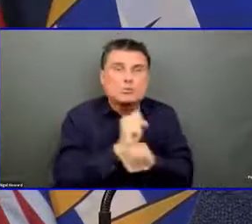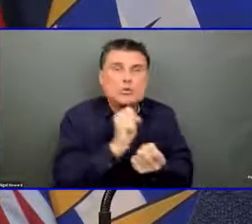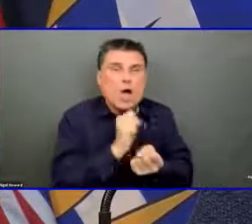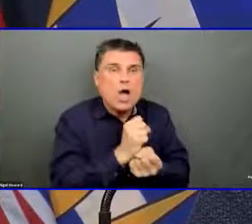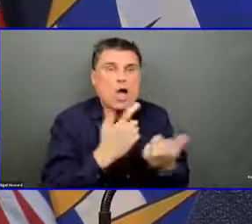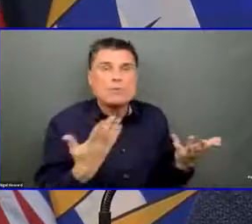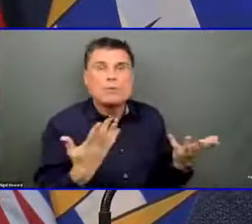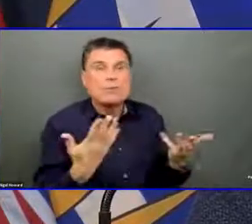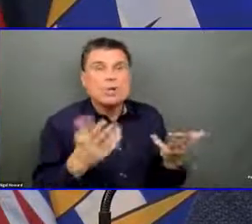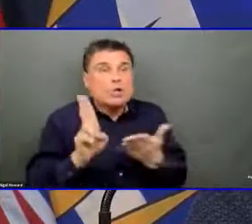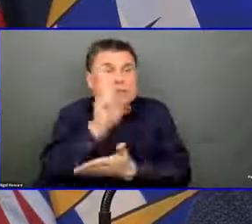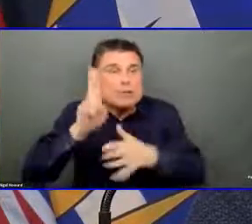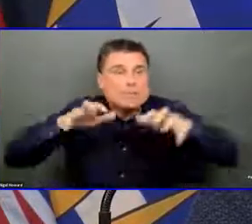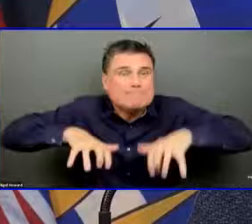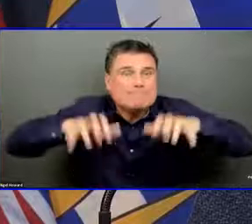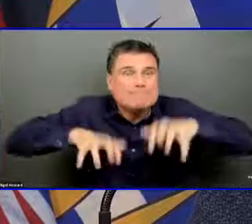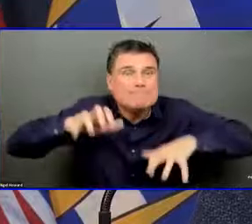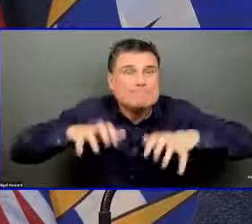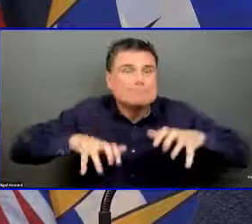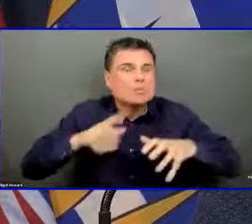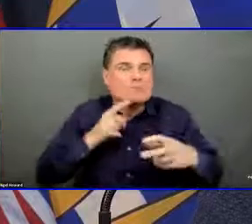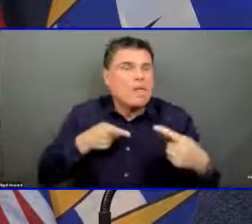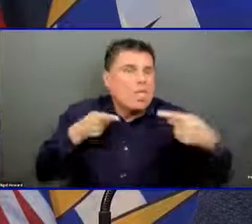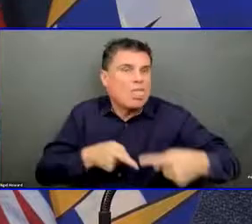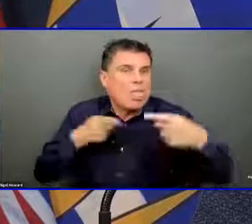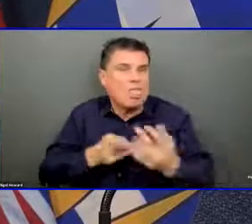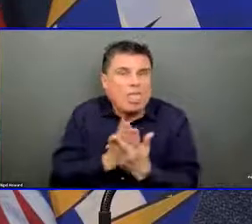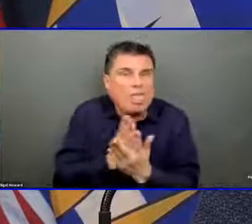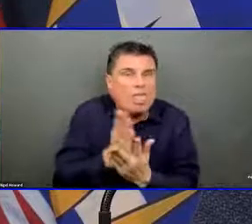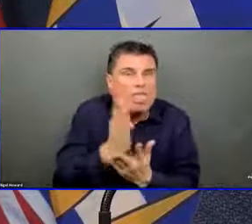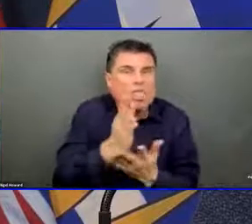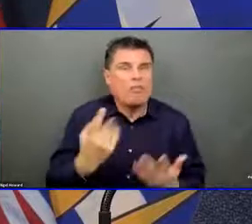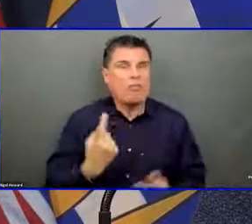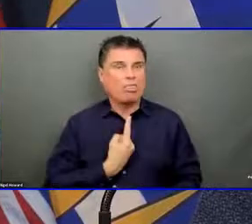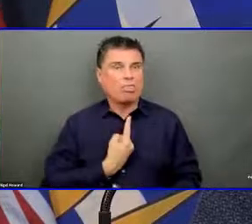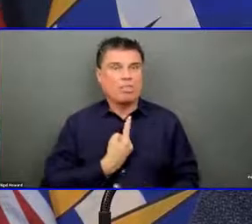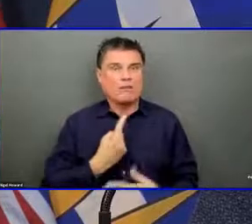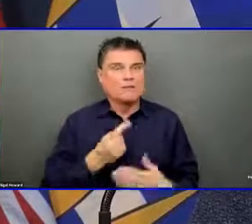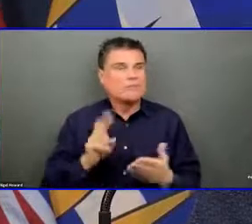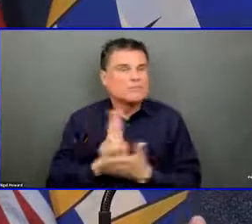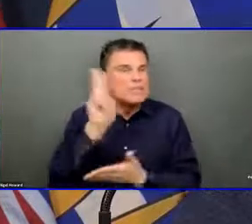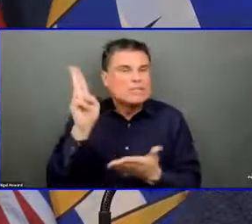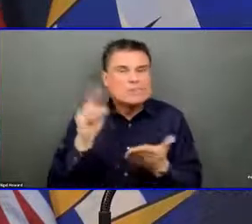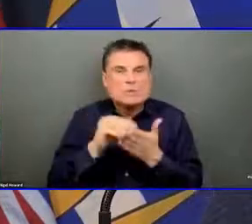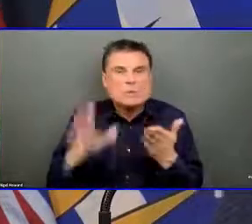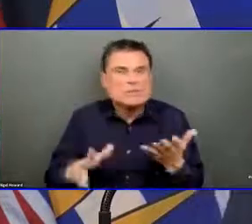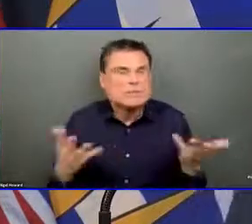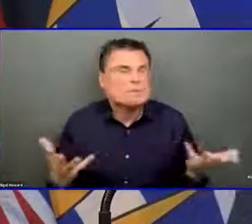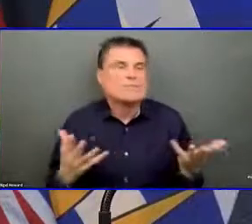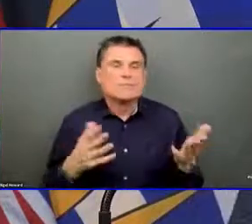life. Remember how important it is to hold them close.